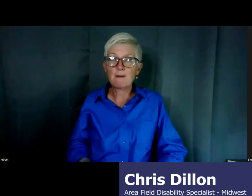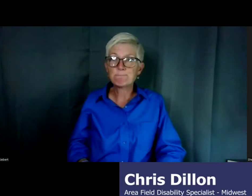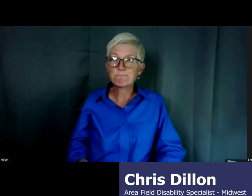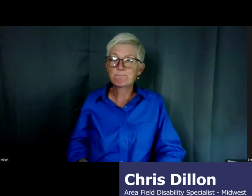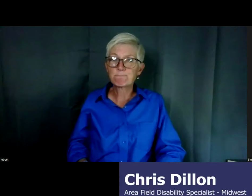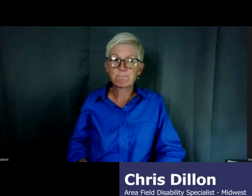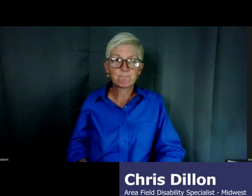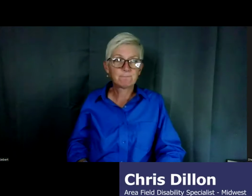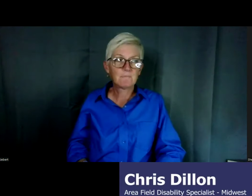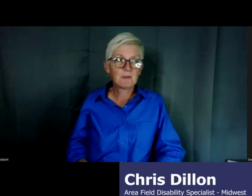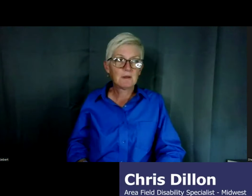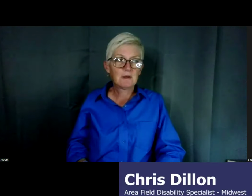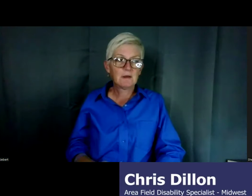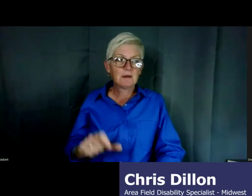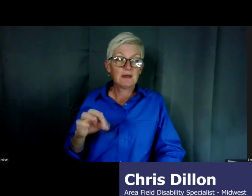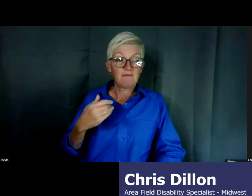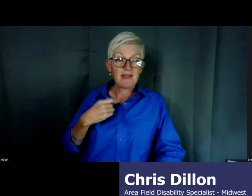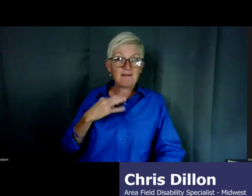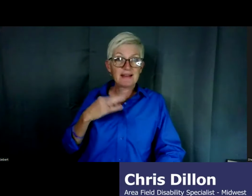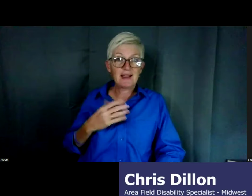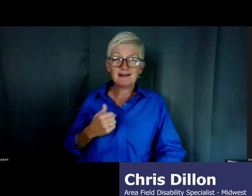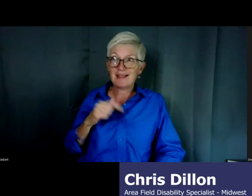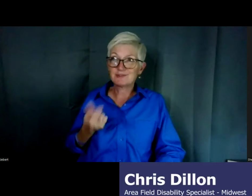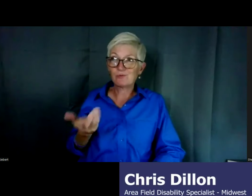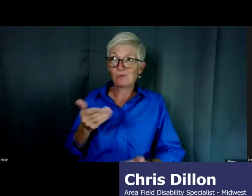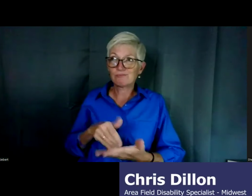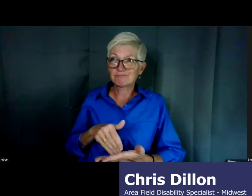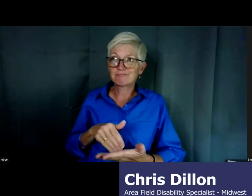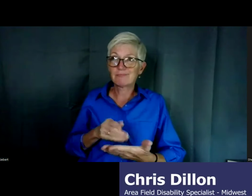I have a candidate that has to come back through any of these programs,